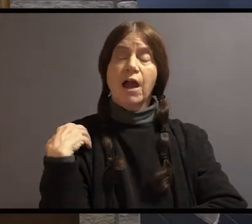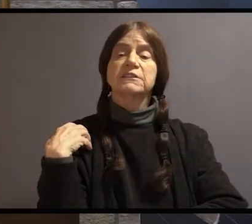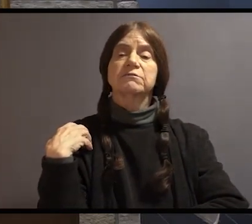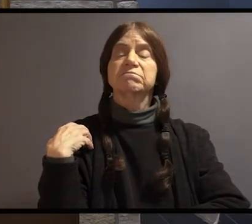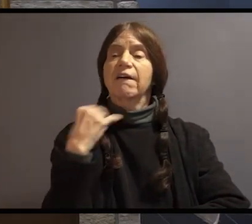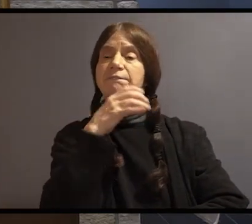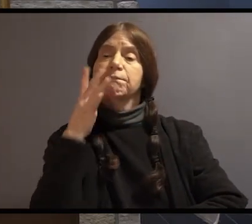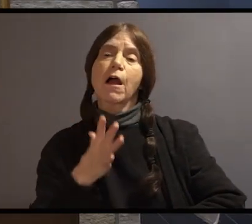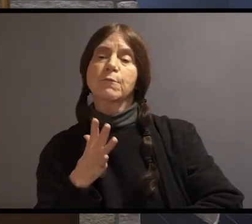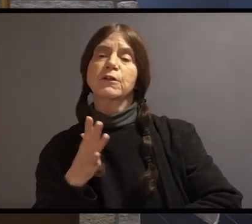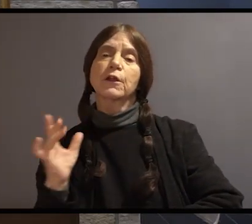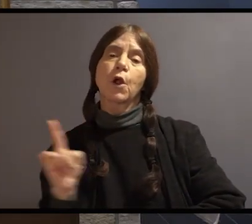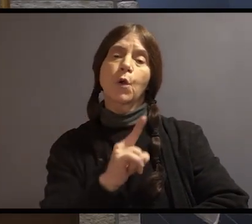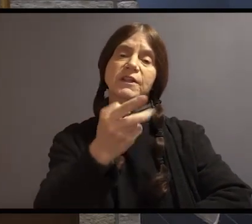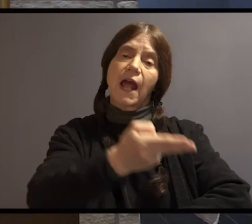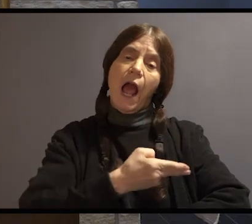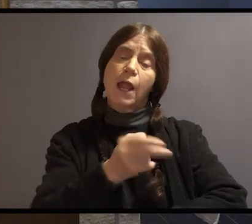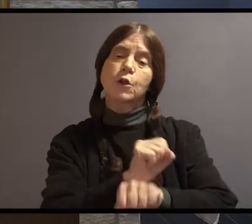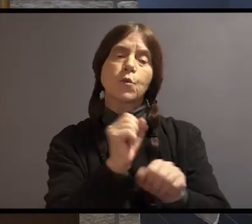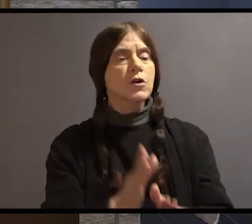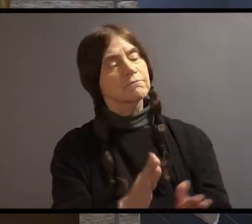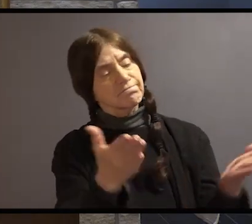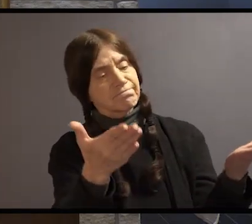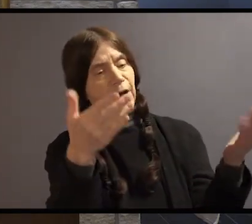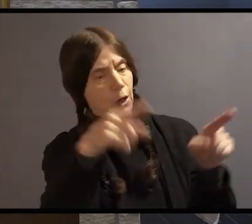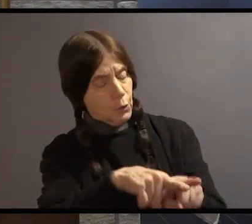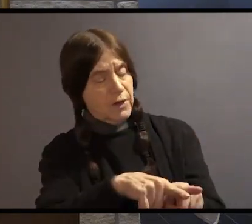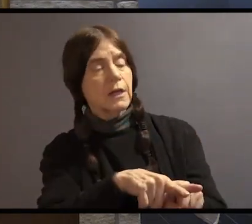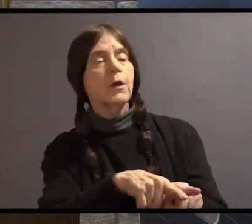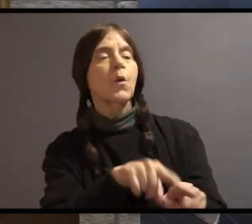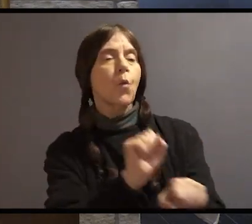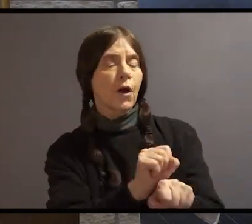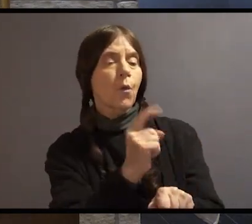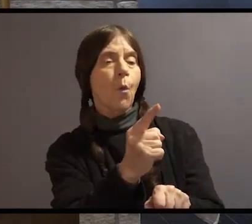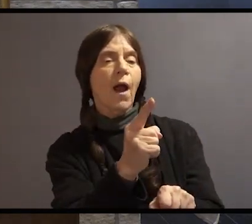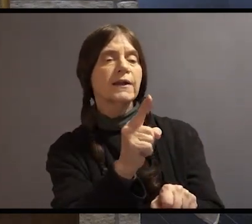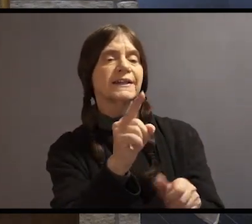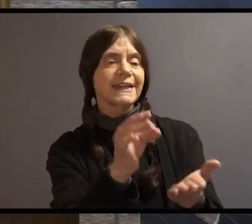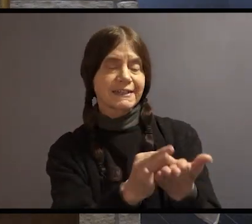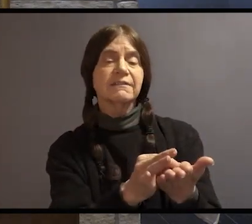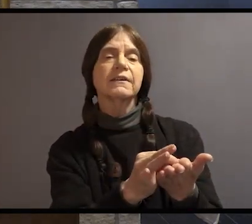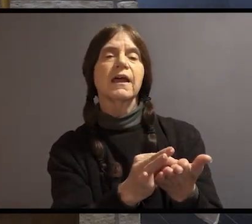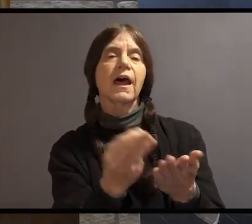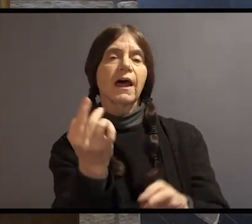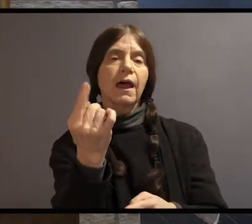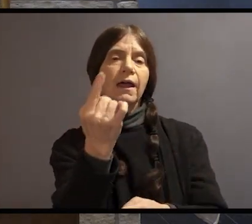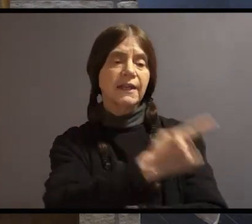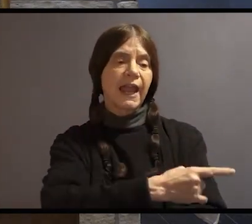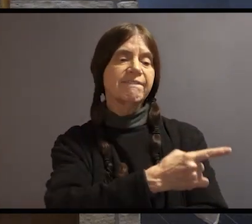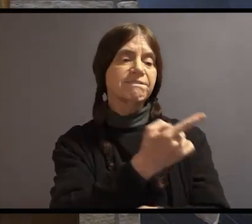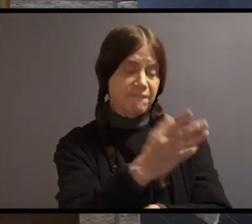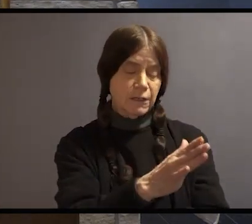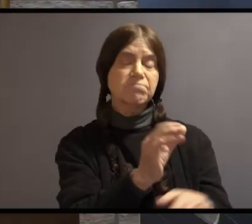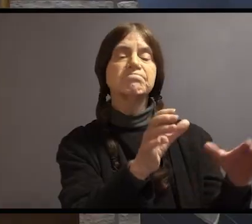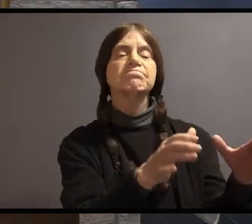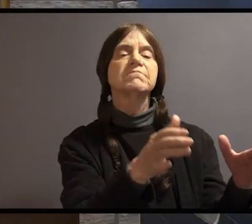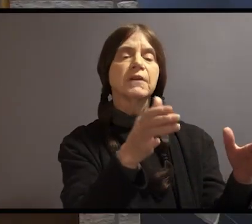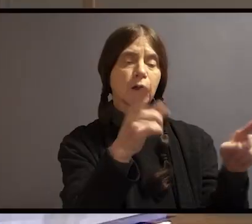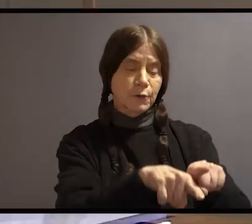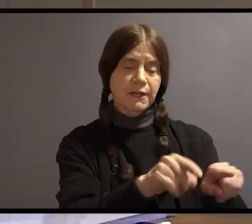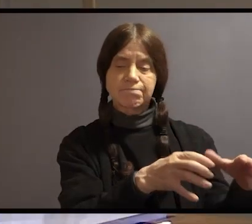laborers. And after agreeing with the laborers for a denarius a day, he sent them into his vineyard. So the text tells